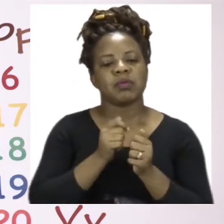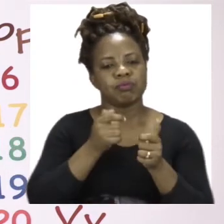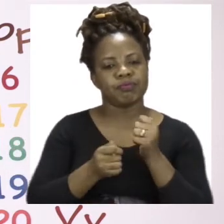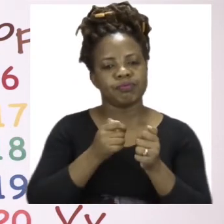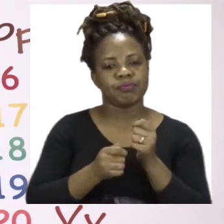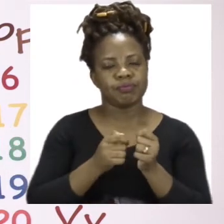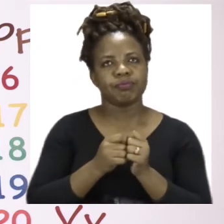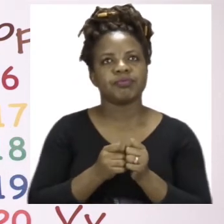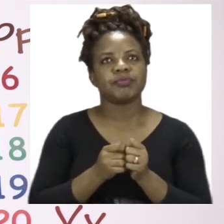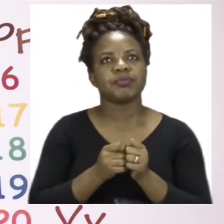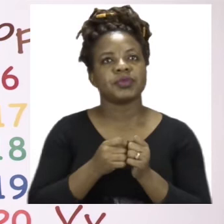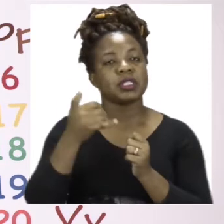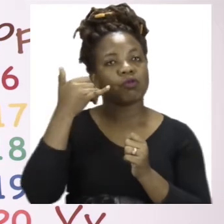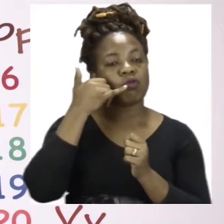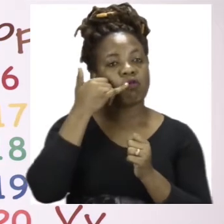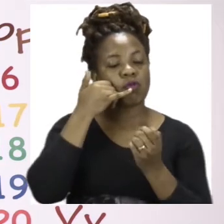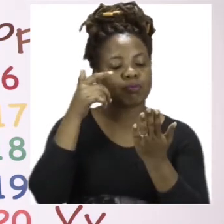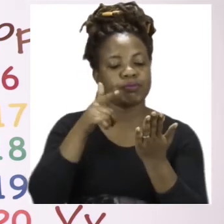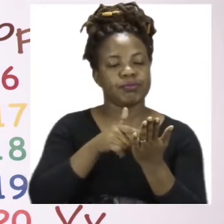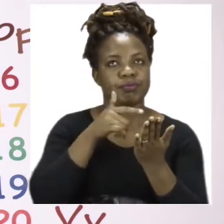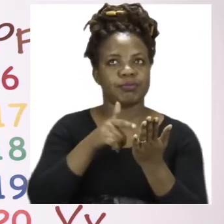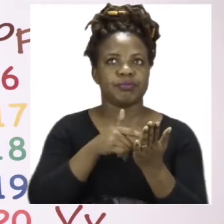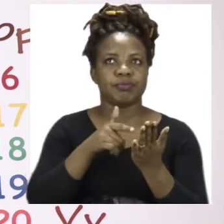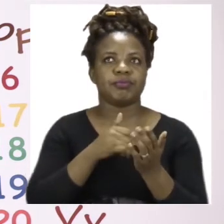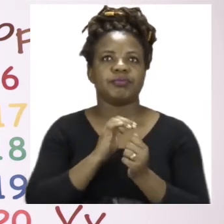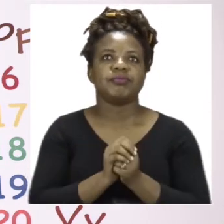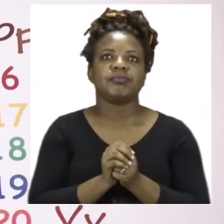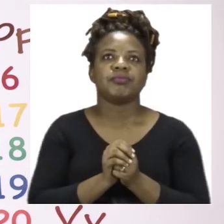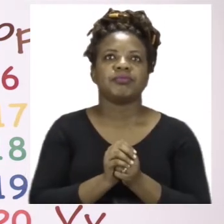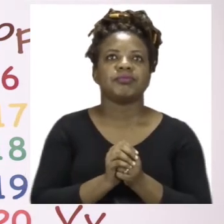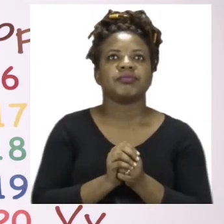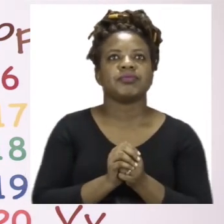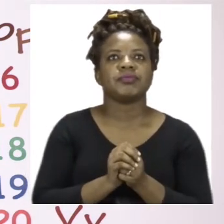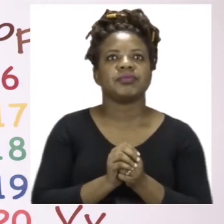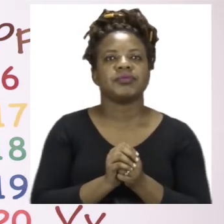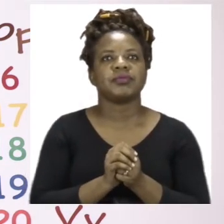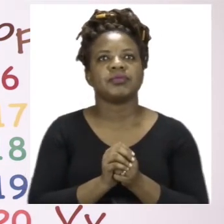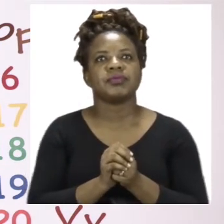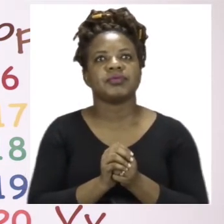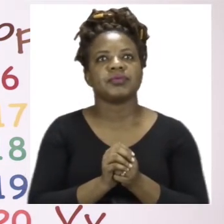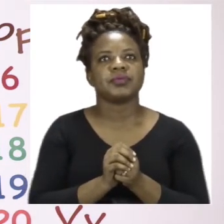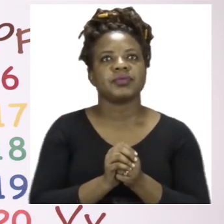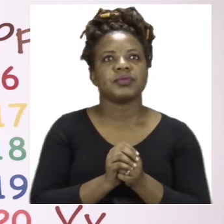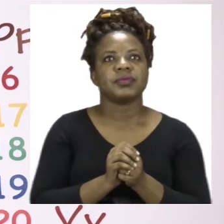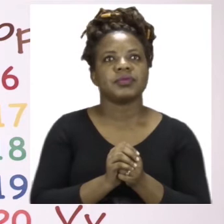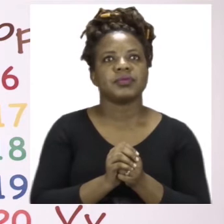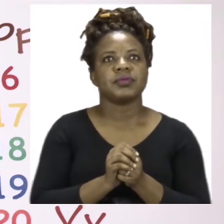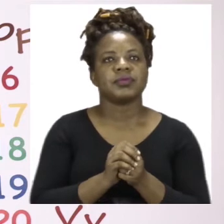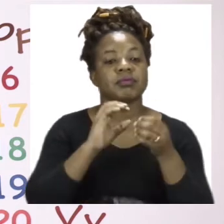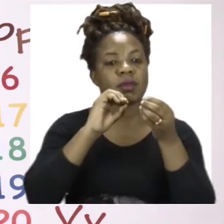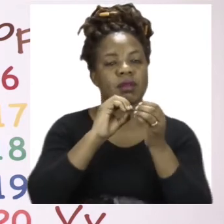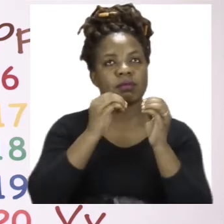word going down. Now we would like to do another one together, and this time we're going to do the fifth